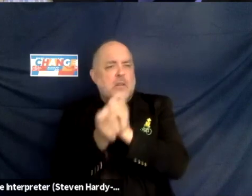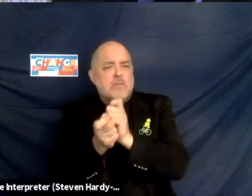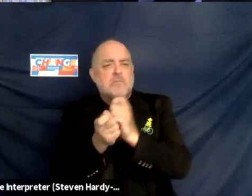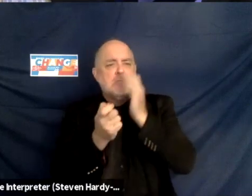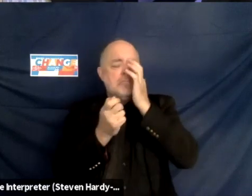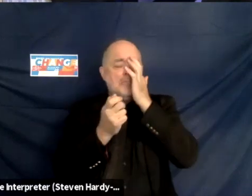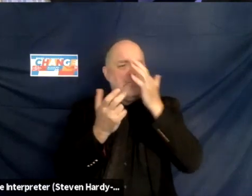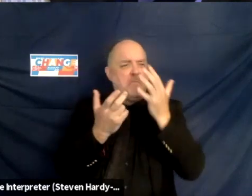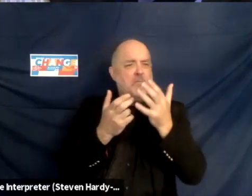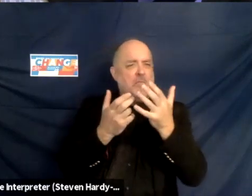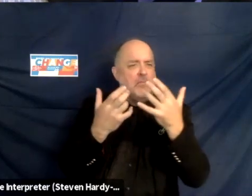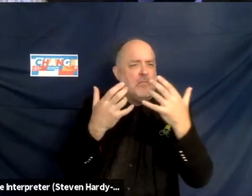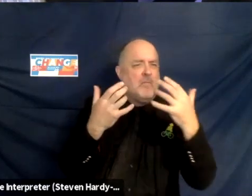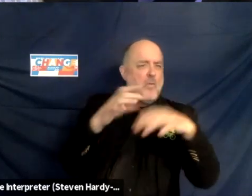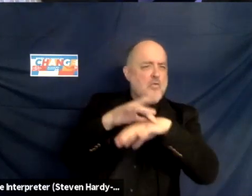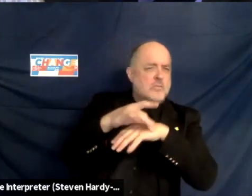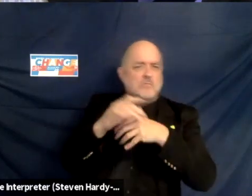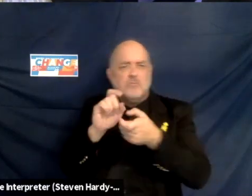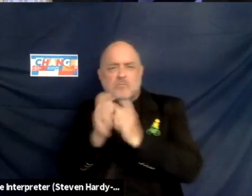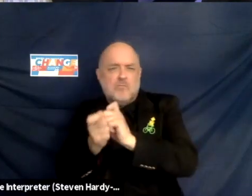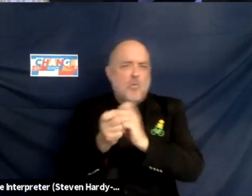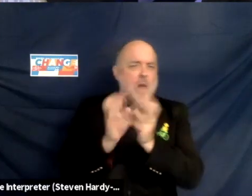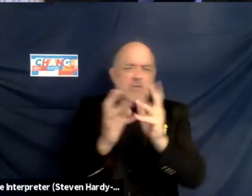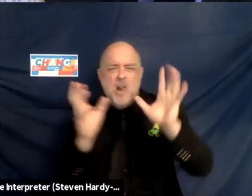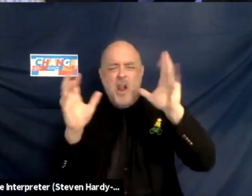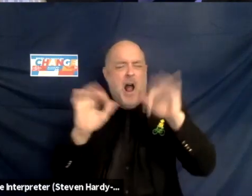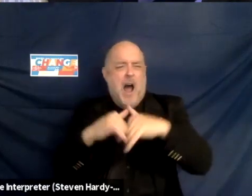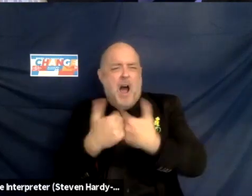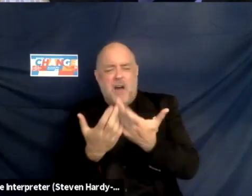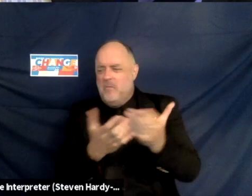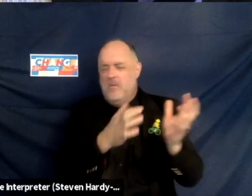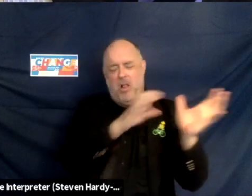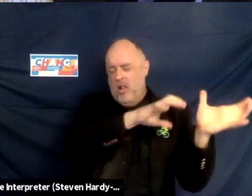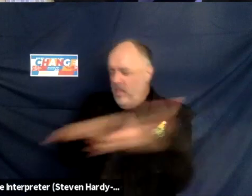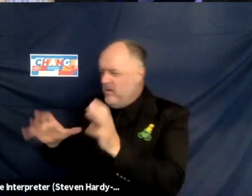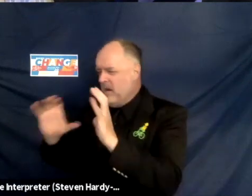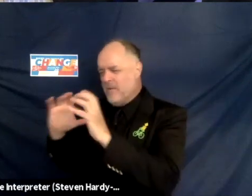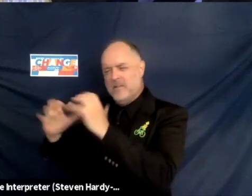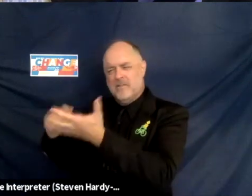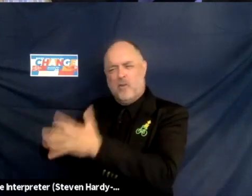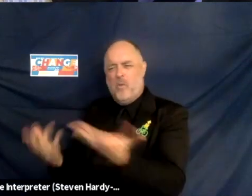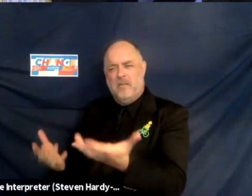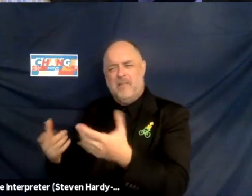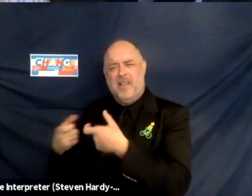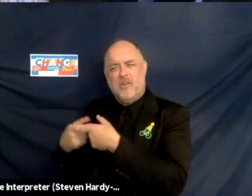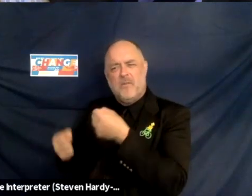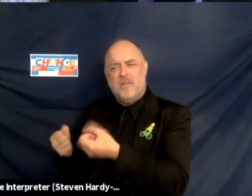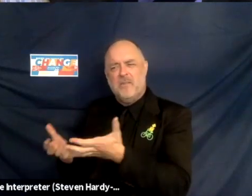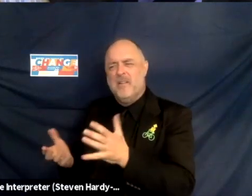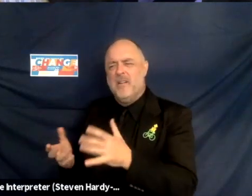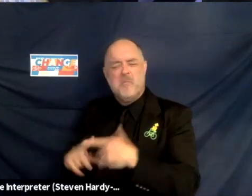the conversation often goes to electric vehicles, but what role do you see reducing vehicle